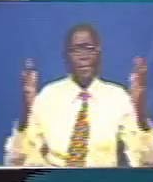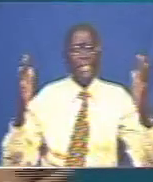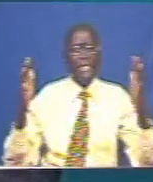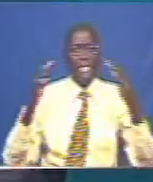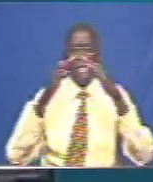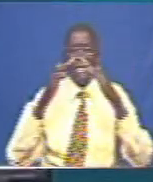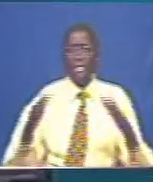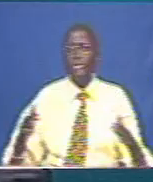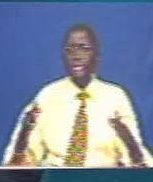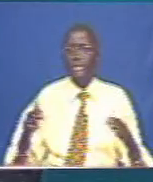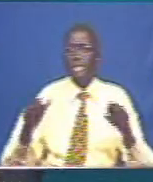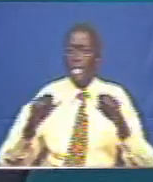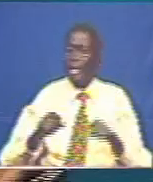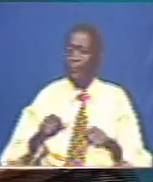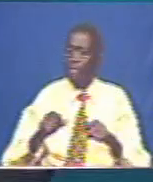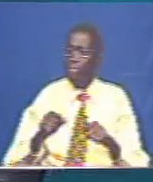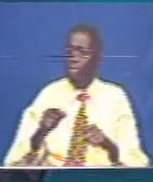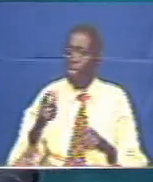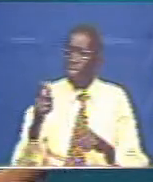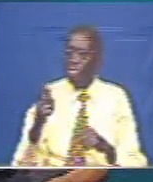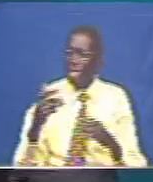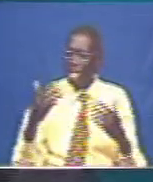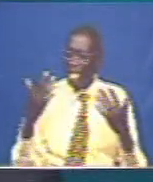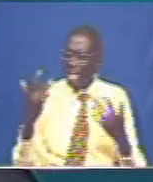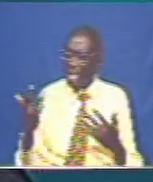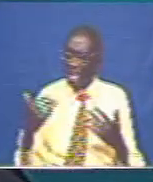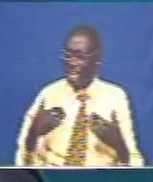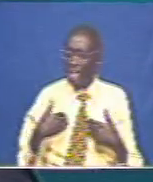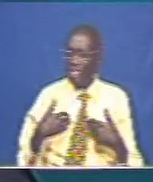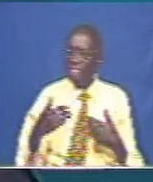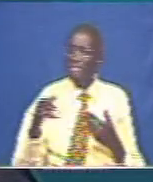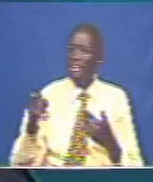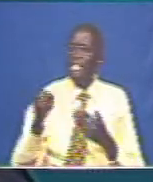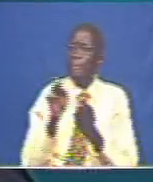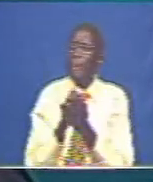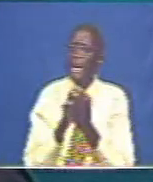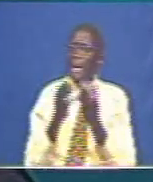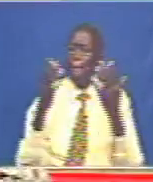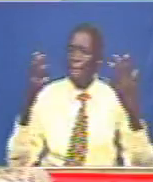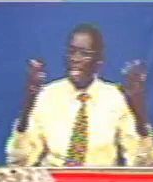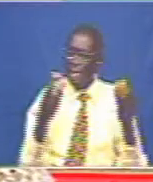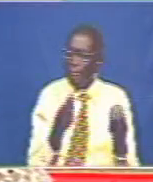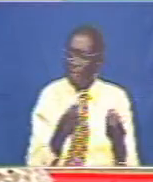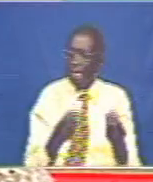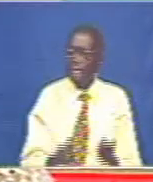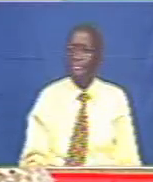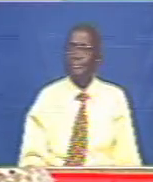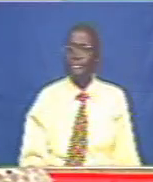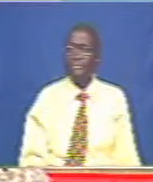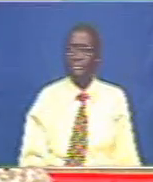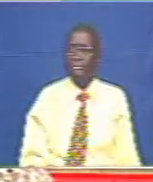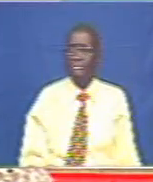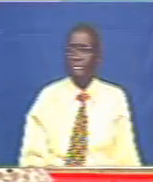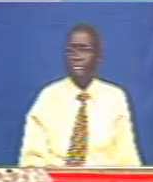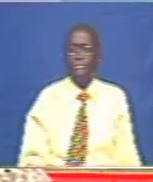of affordable housing? Why are we still having all this money lying in accounts? First of all, I want to